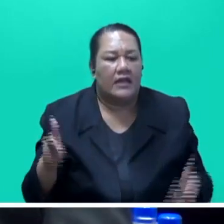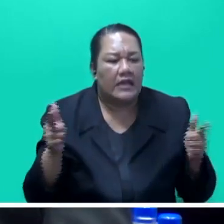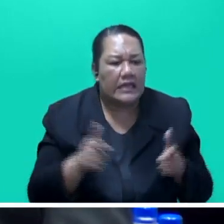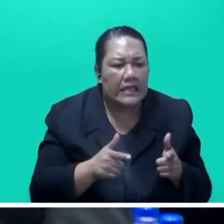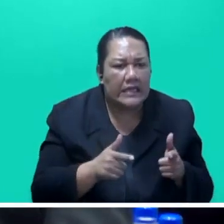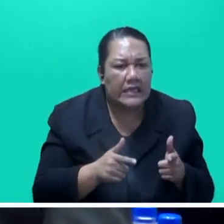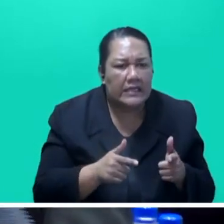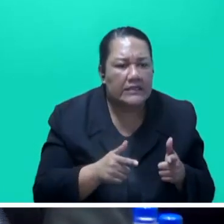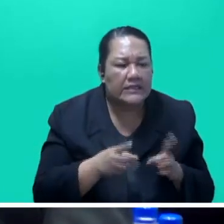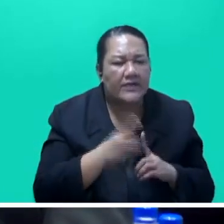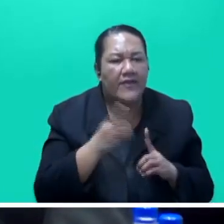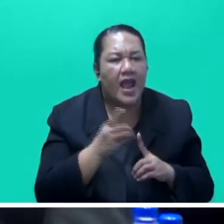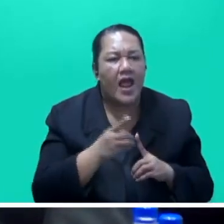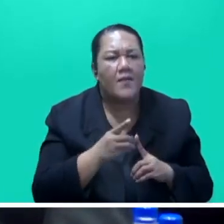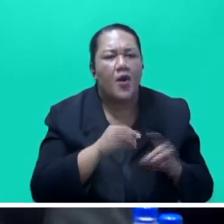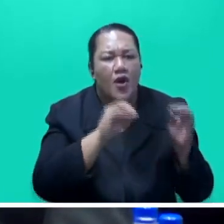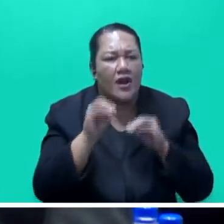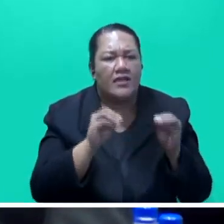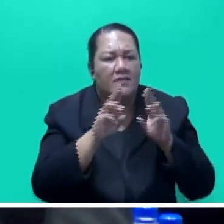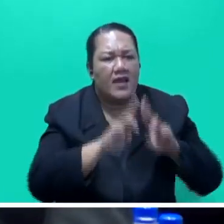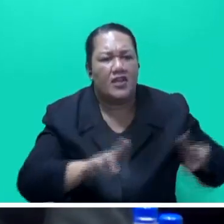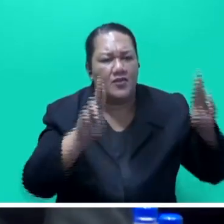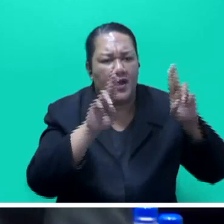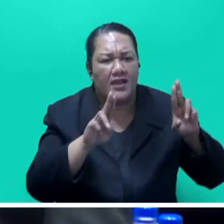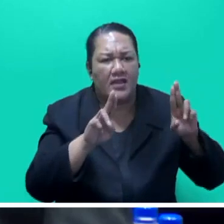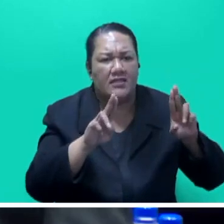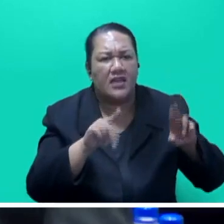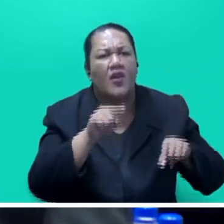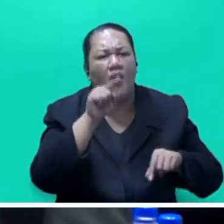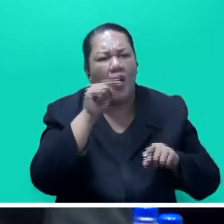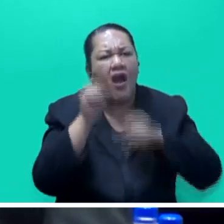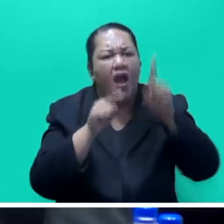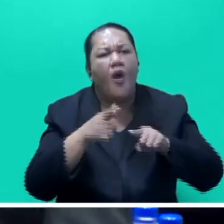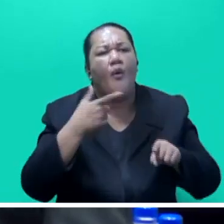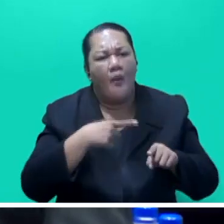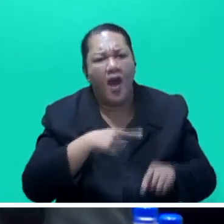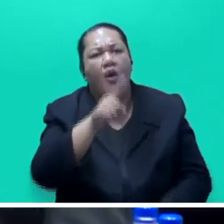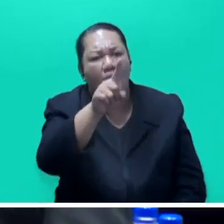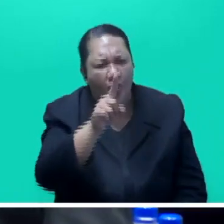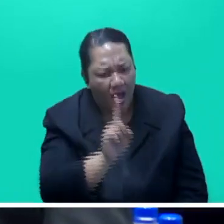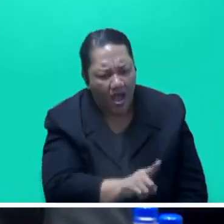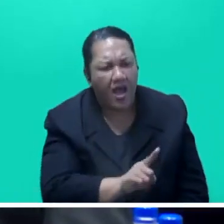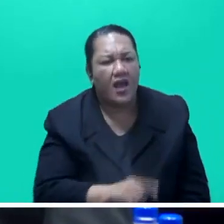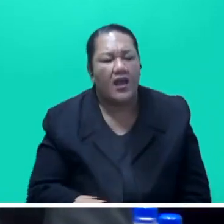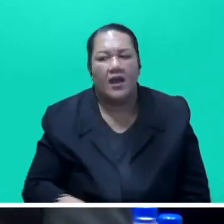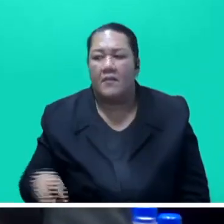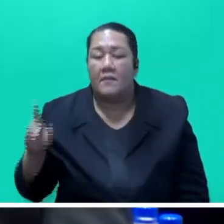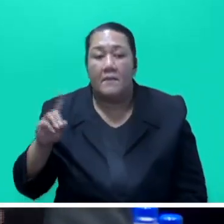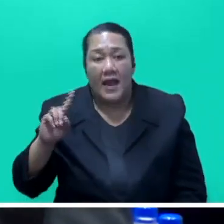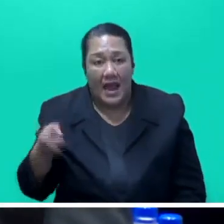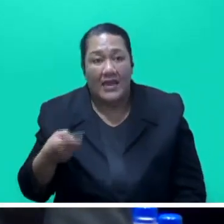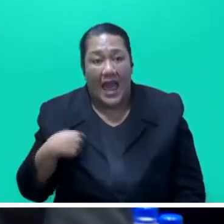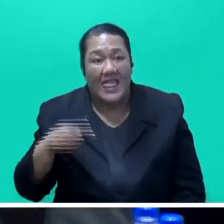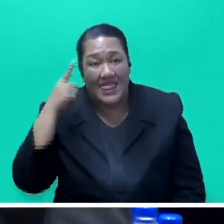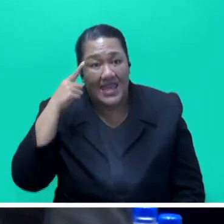conference, organized by the UN at their invitation. And I thought, he should have been thanking Fiji and